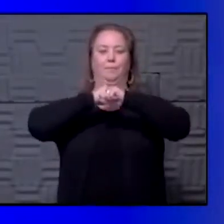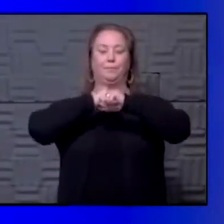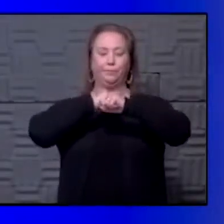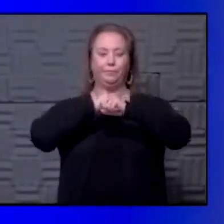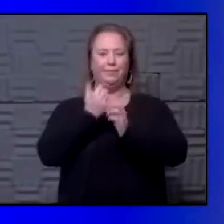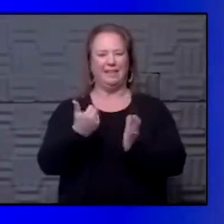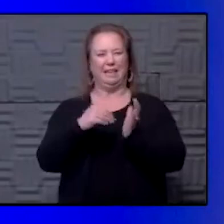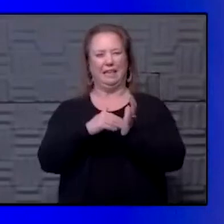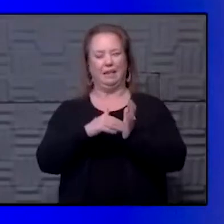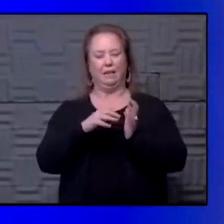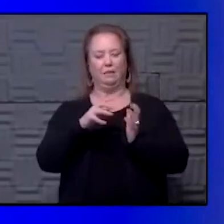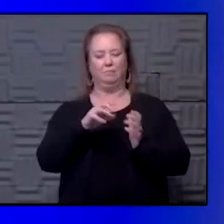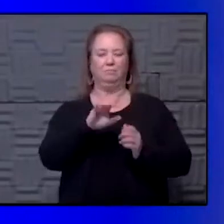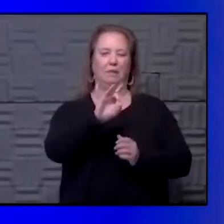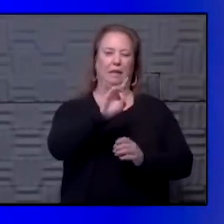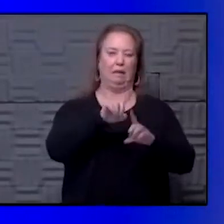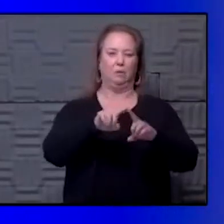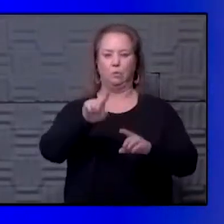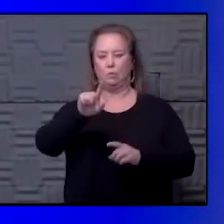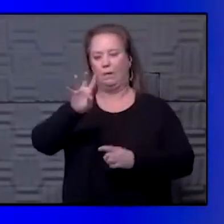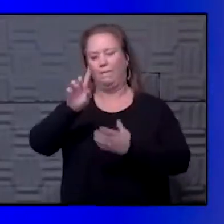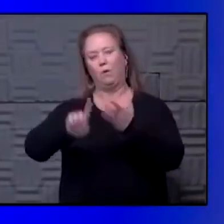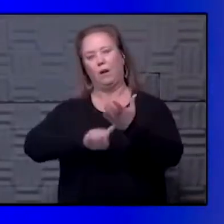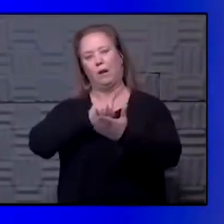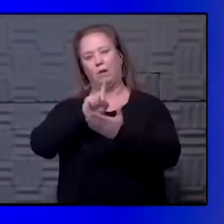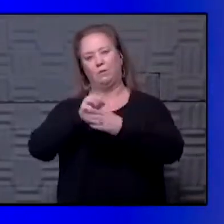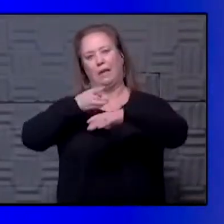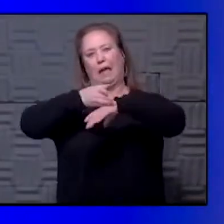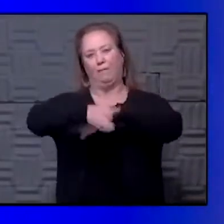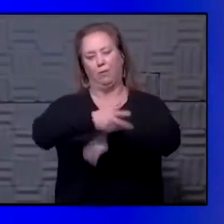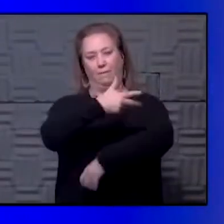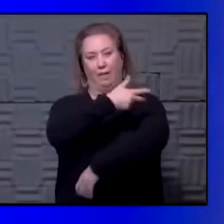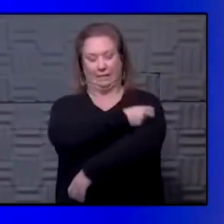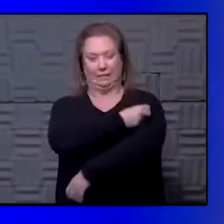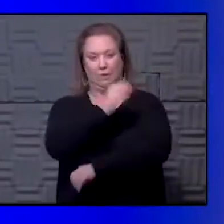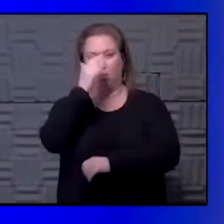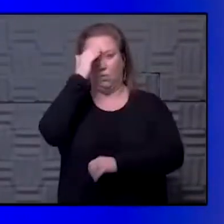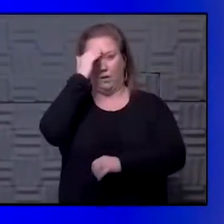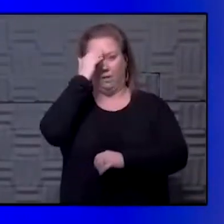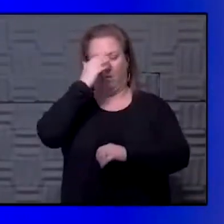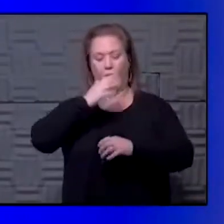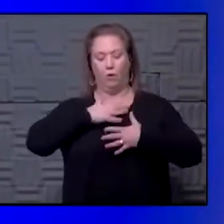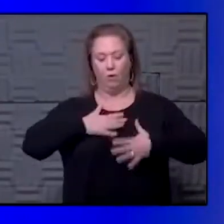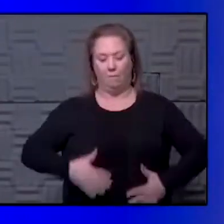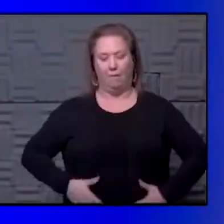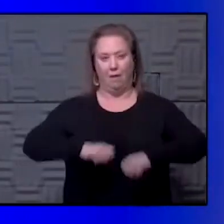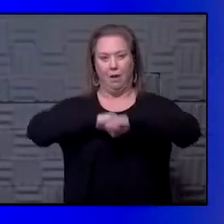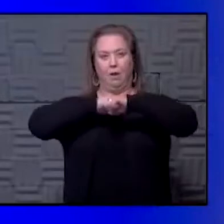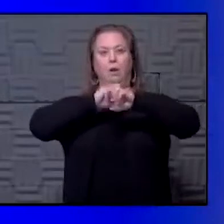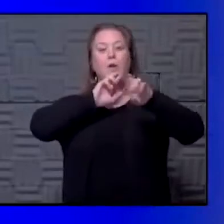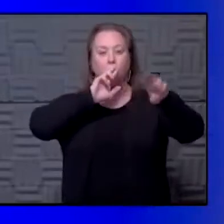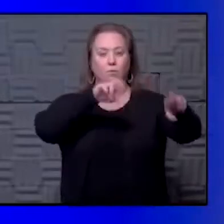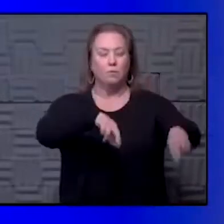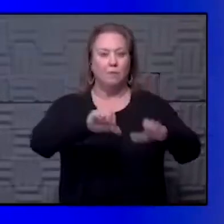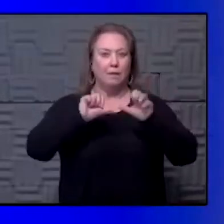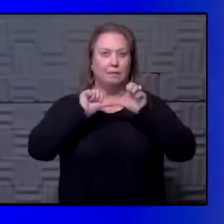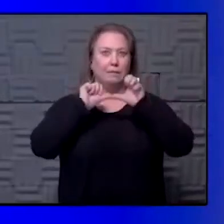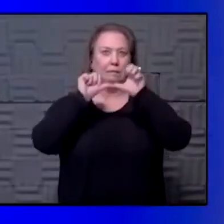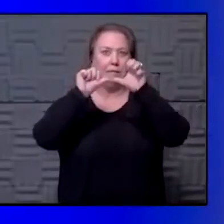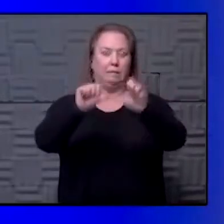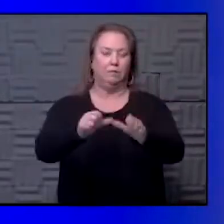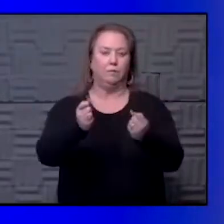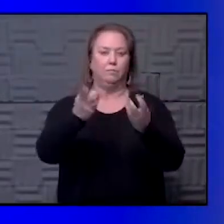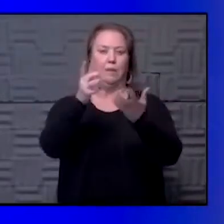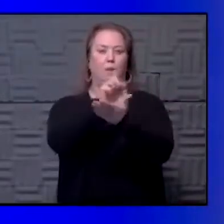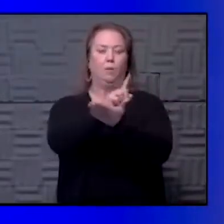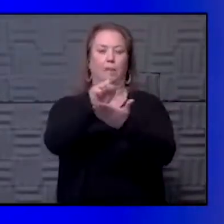you're probably going to take it for 8 to 24 hours after you get your vaccine. We know that immune response continues for